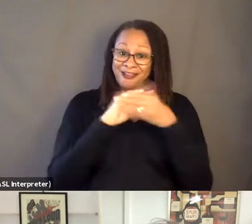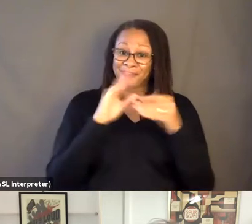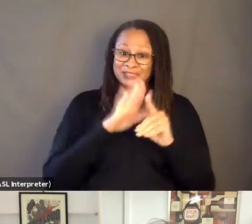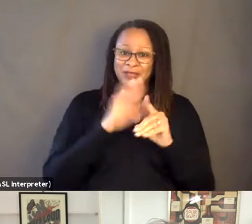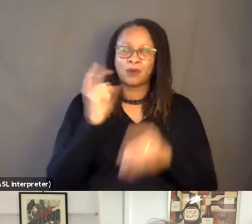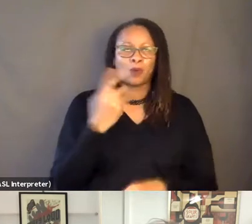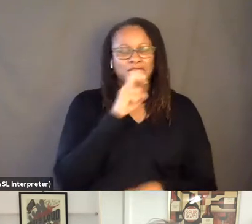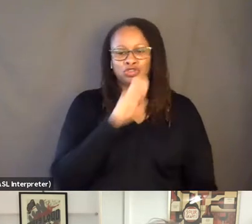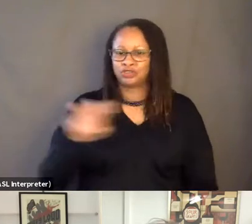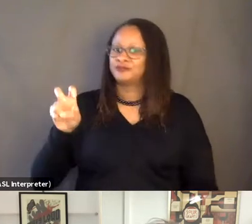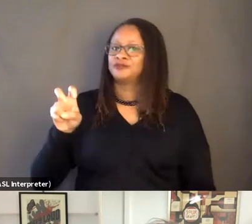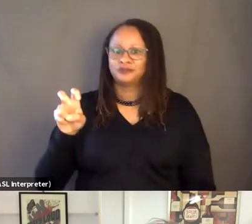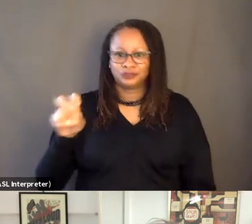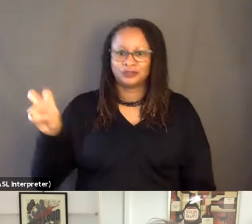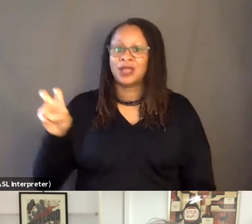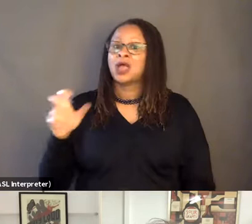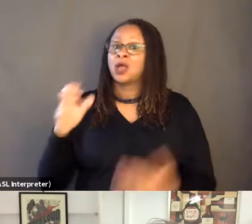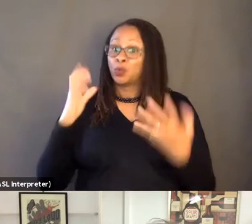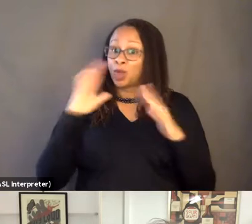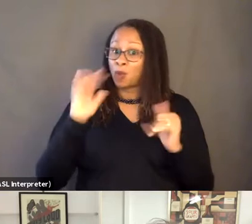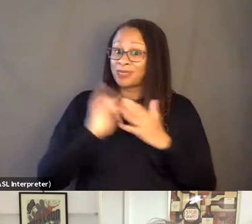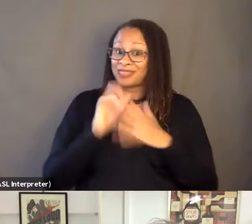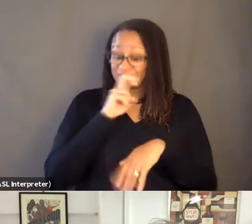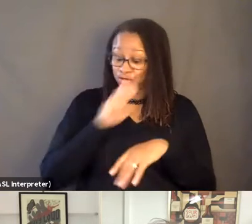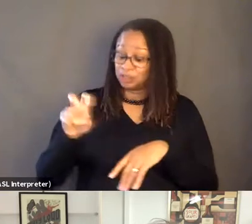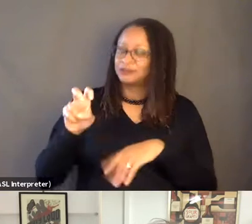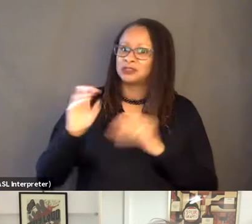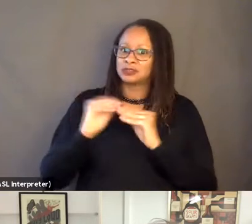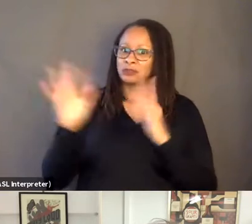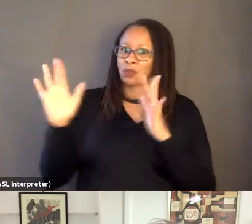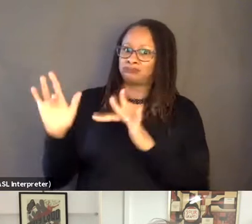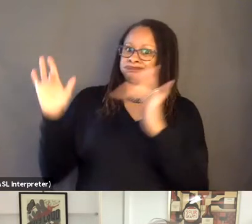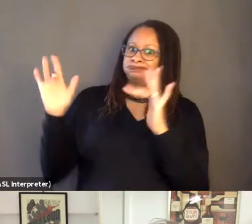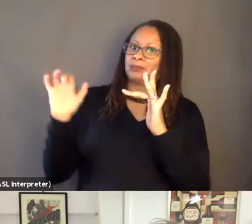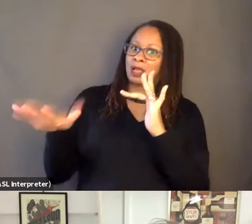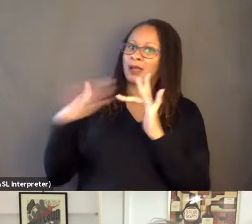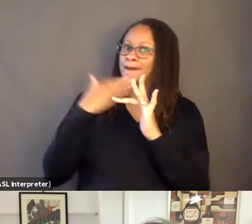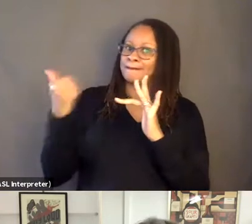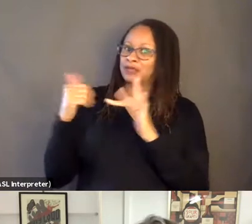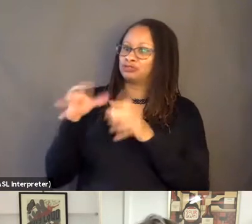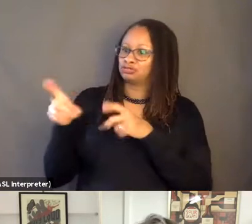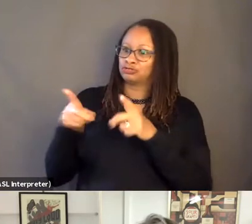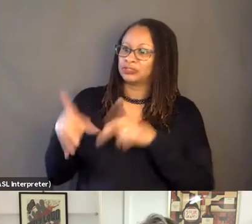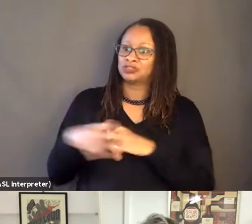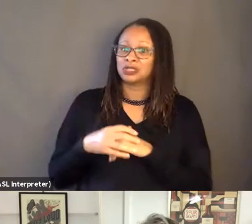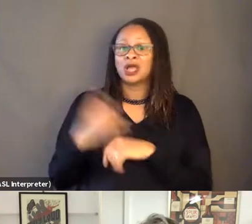in a more enlightened direction, but that is only the case